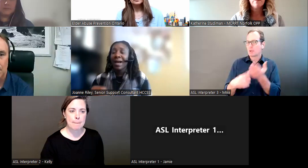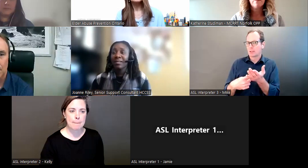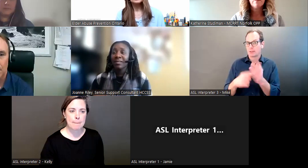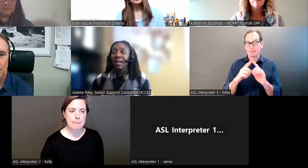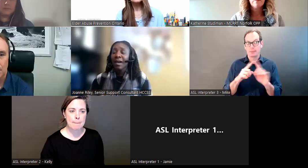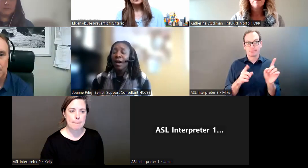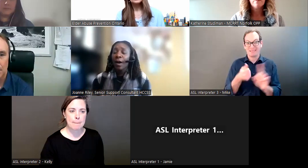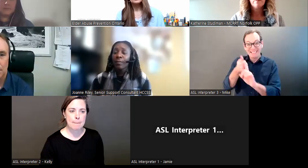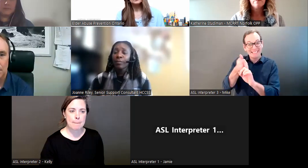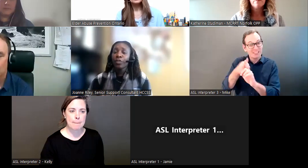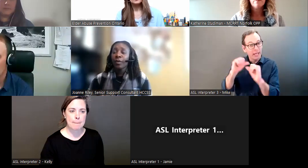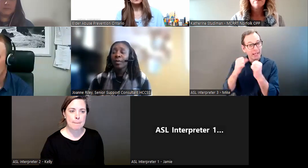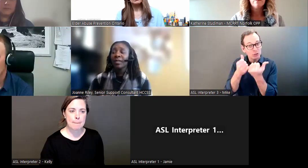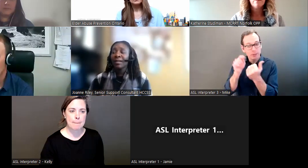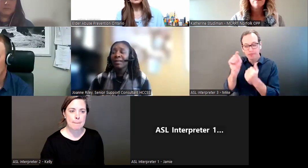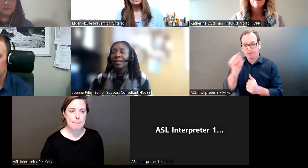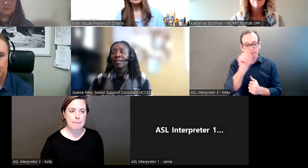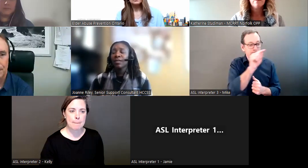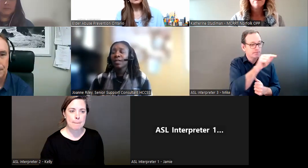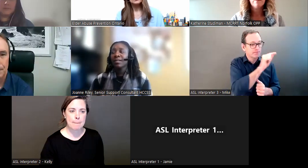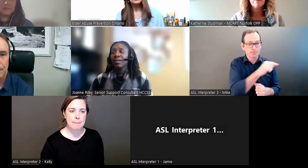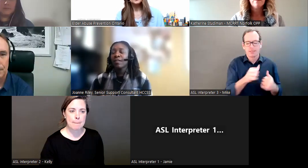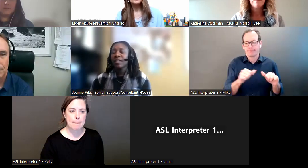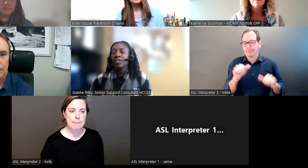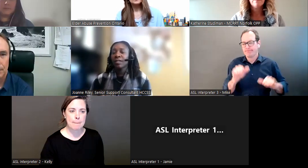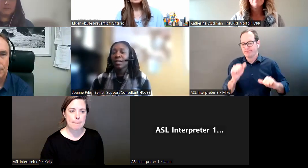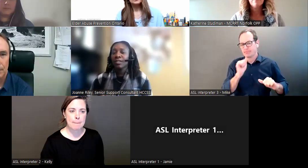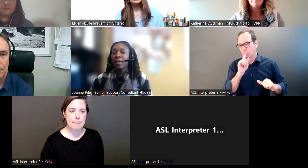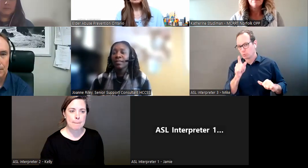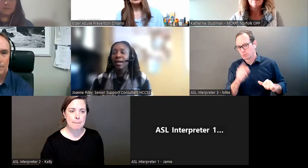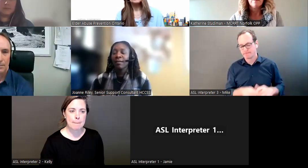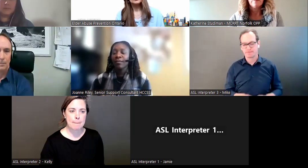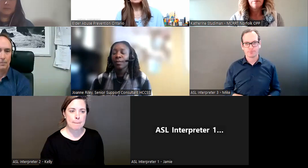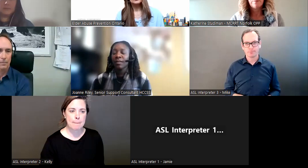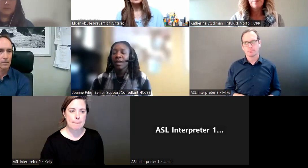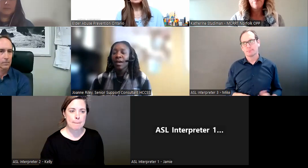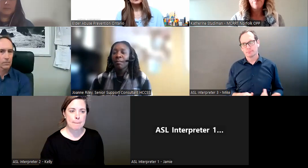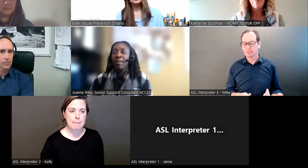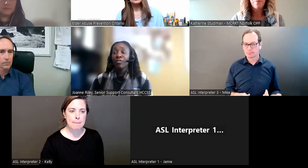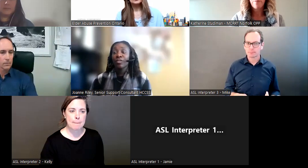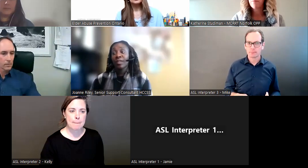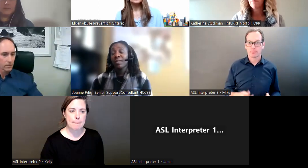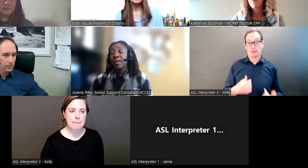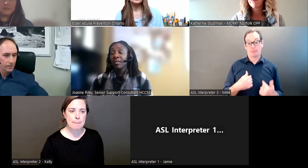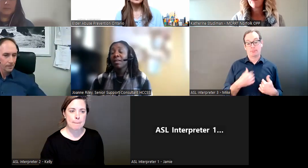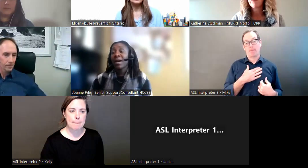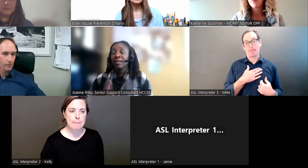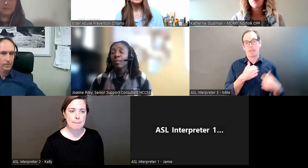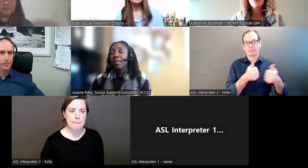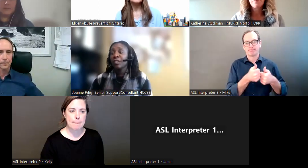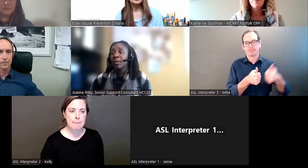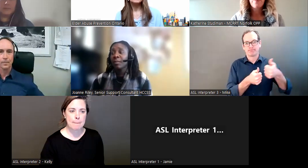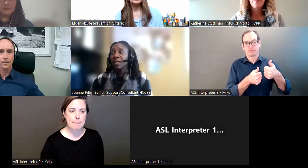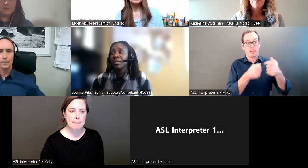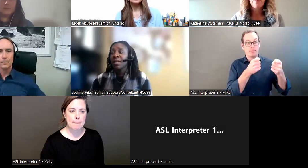not as sure about that. And that is a conversation that I do have to have with my managers for them to take back to